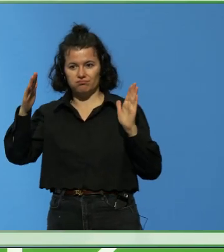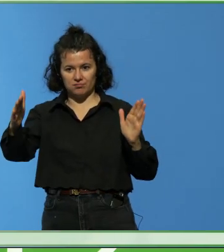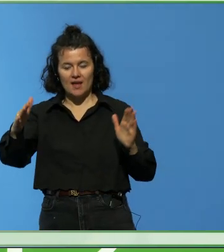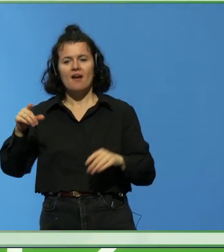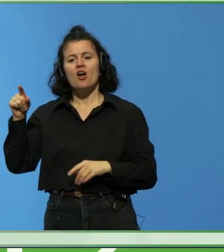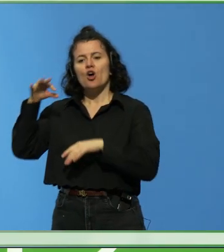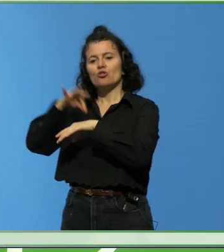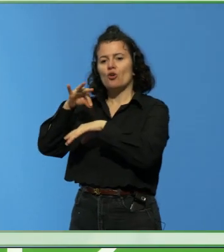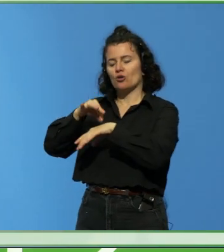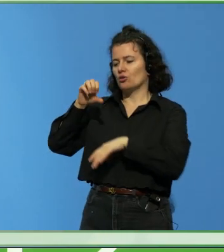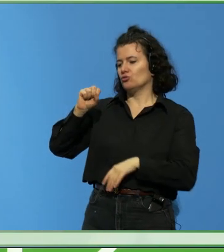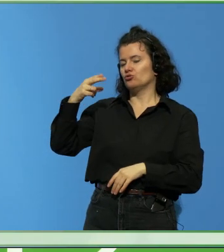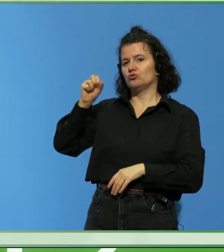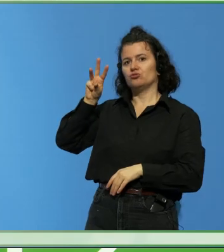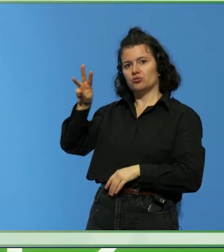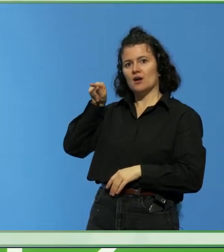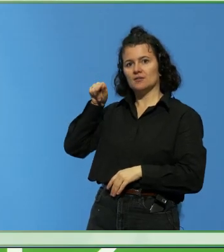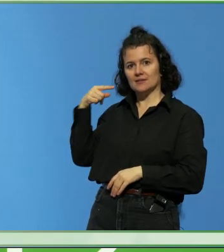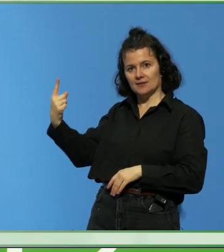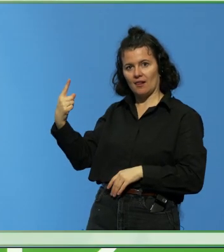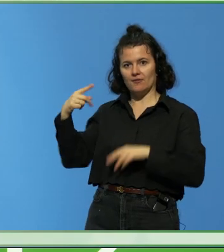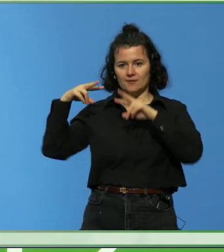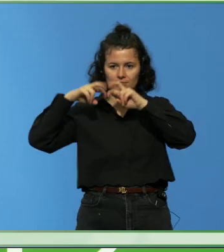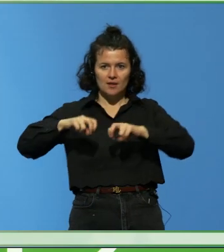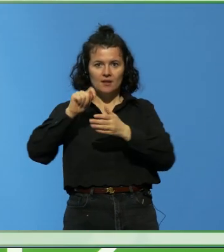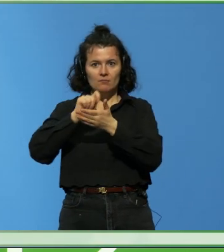and the results were fascinating.